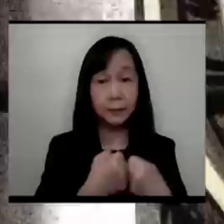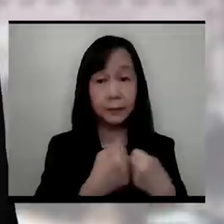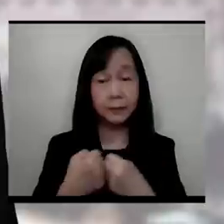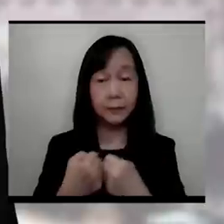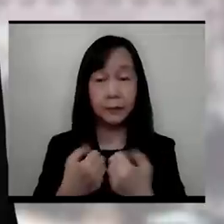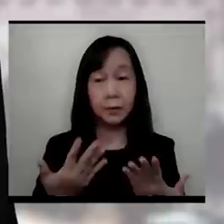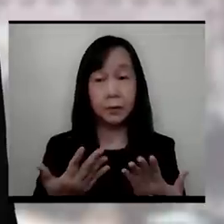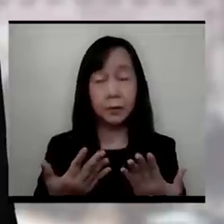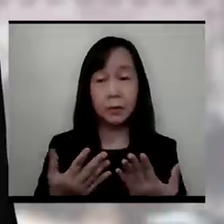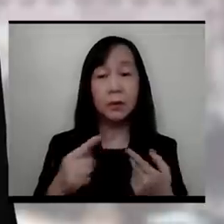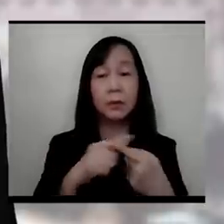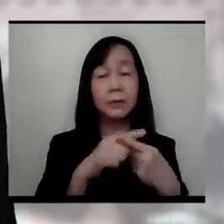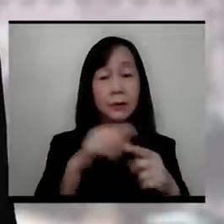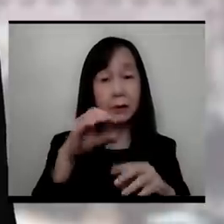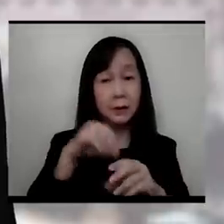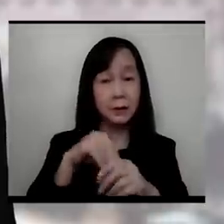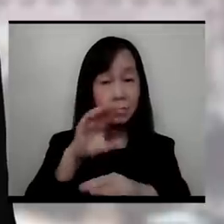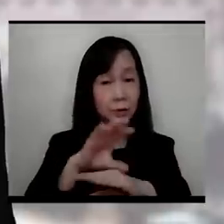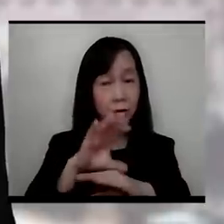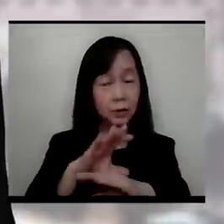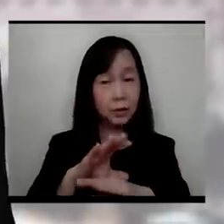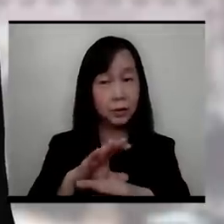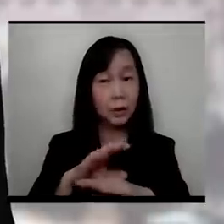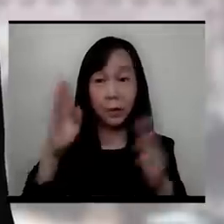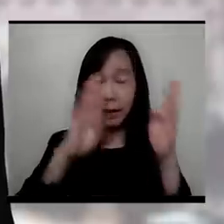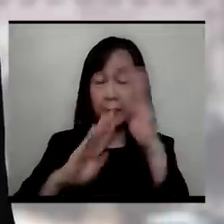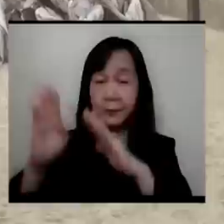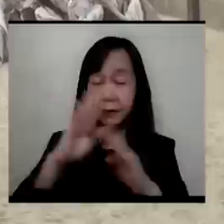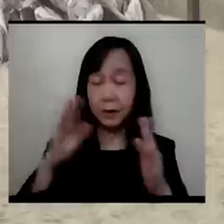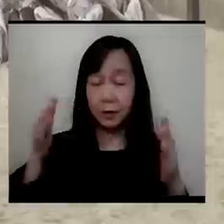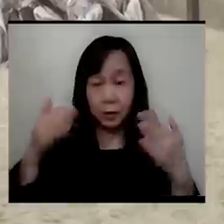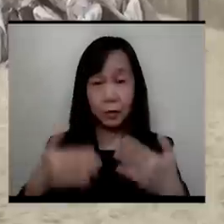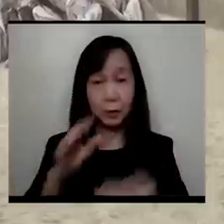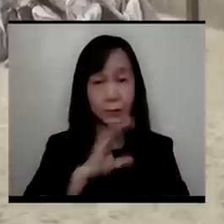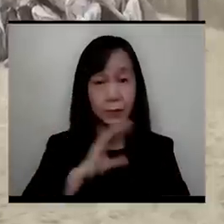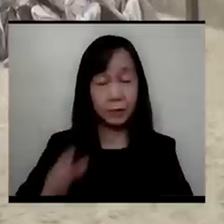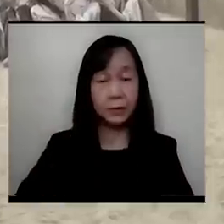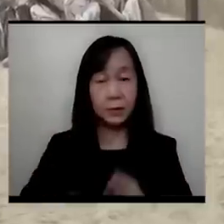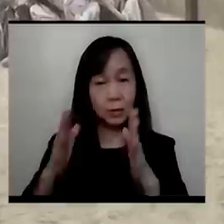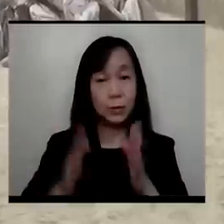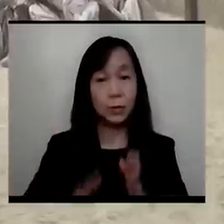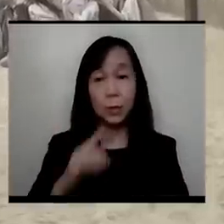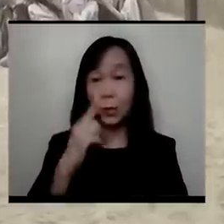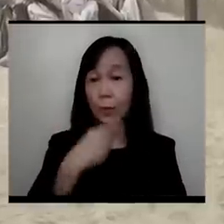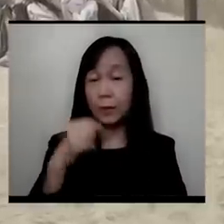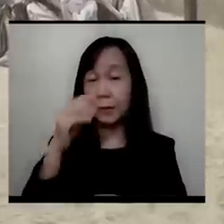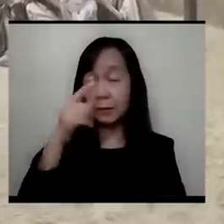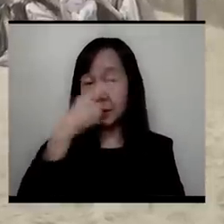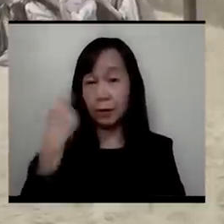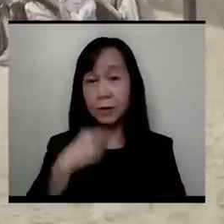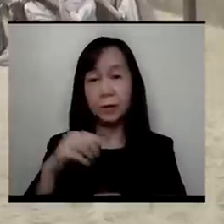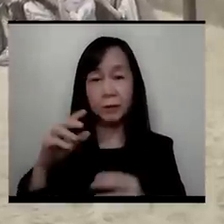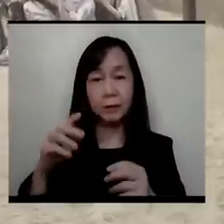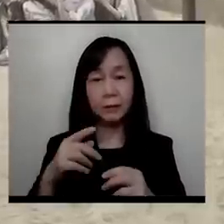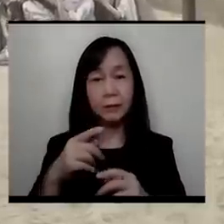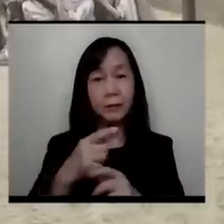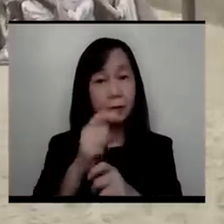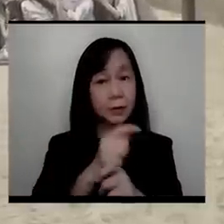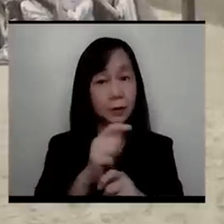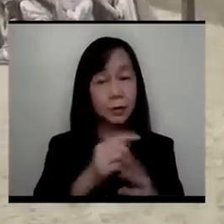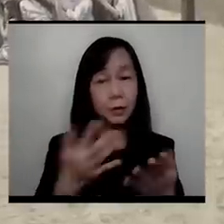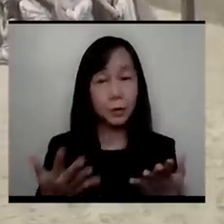The controversy centered On the Christians Who because of persecution Apostatized